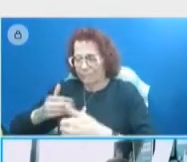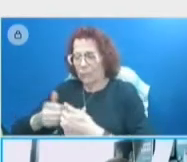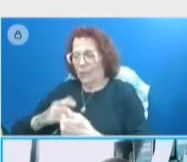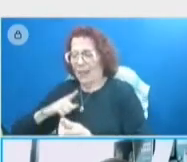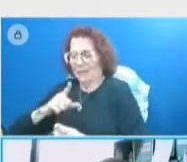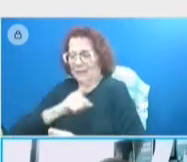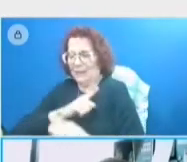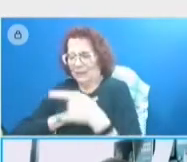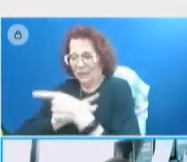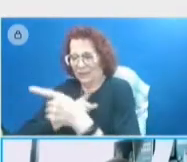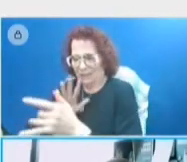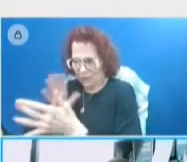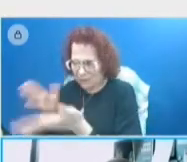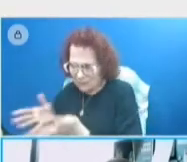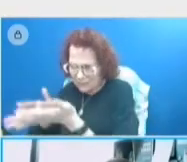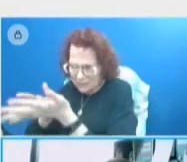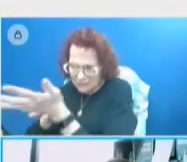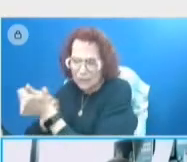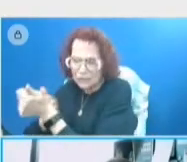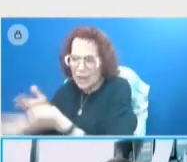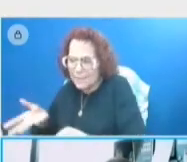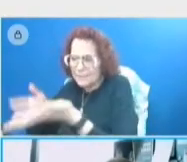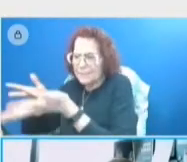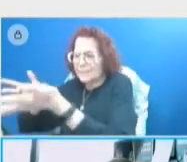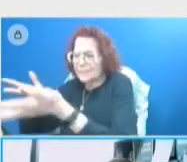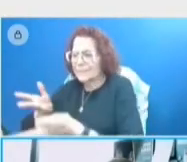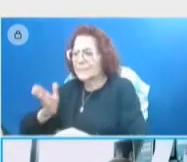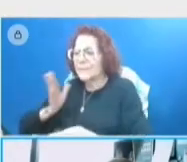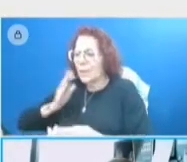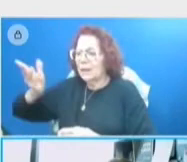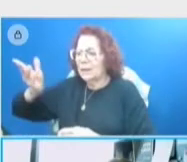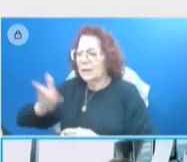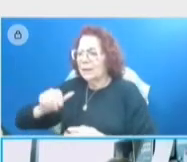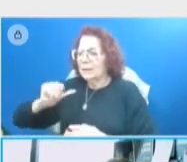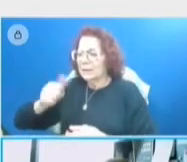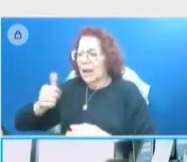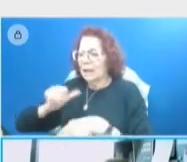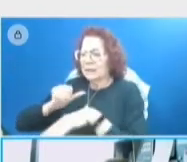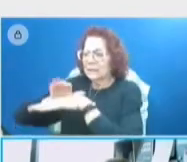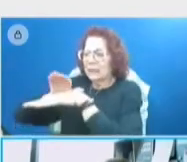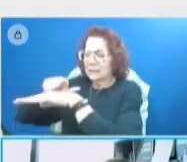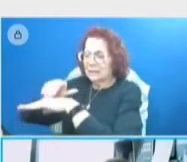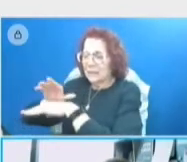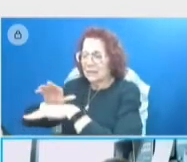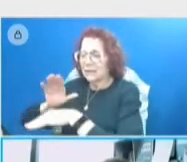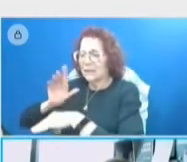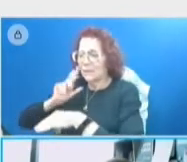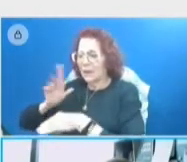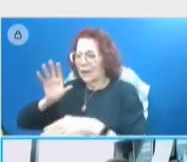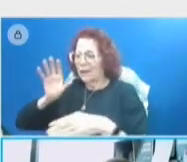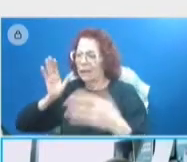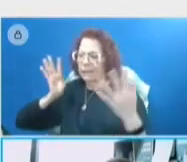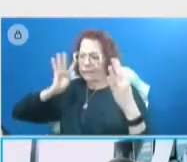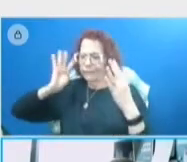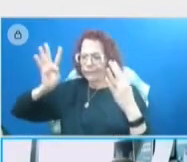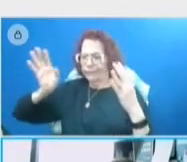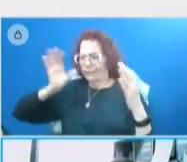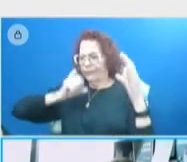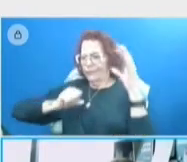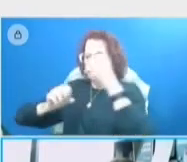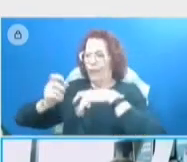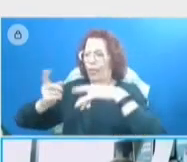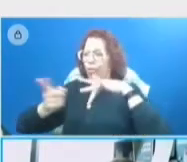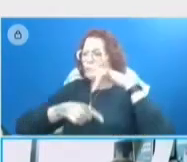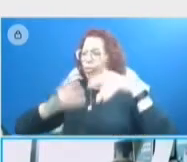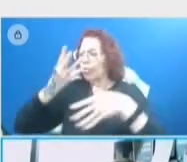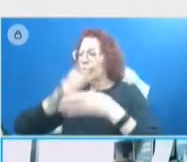8 have submitted contracts, but they were missing appendices, and we sent those back to have those completed and returned. So we will